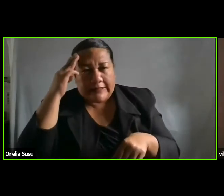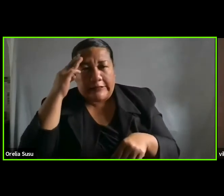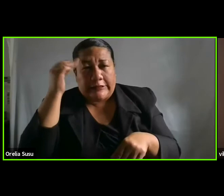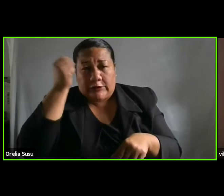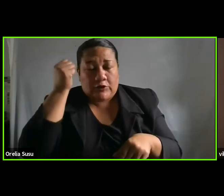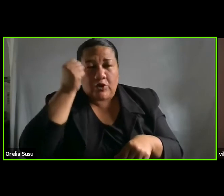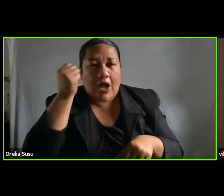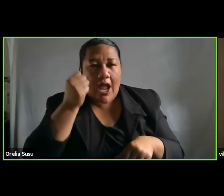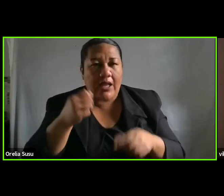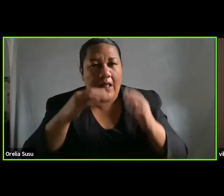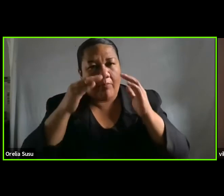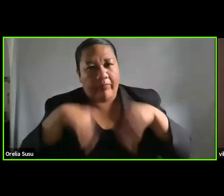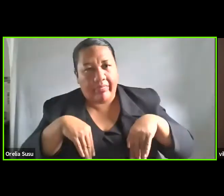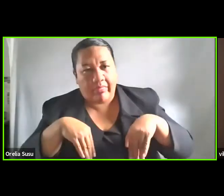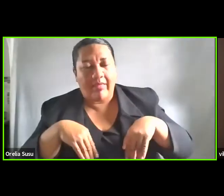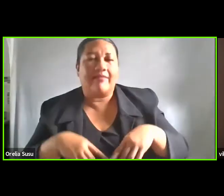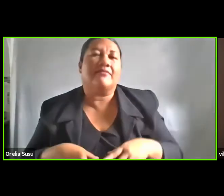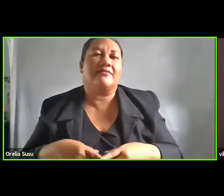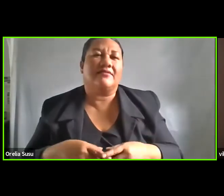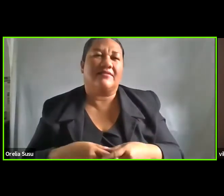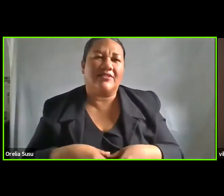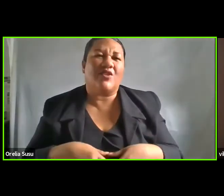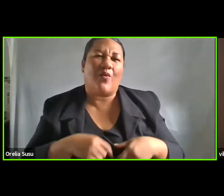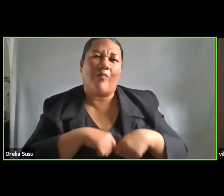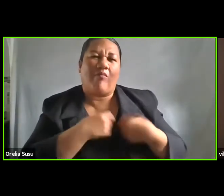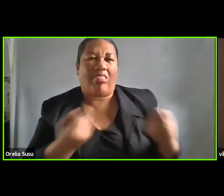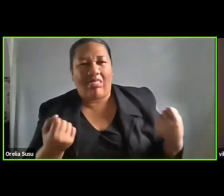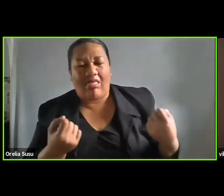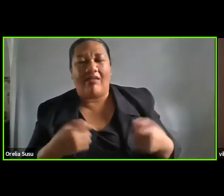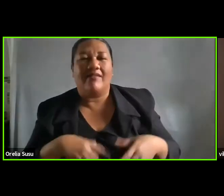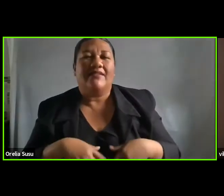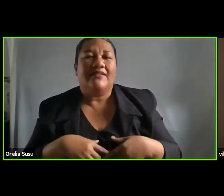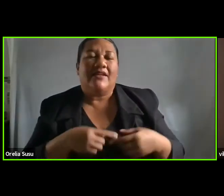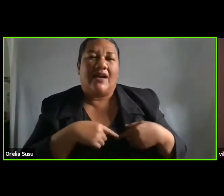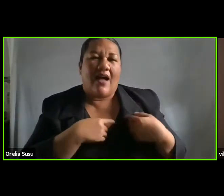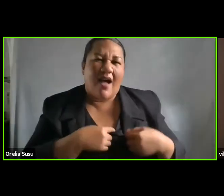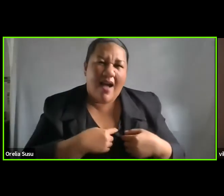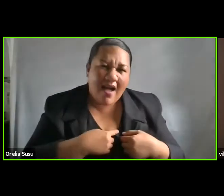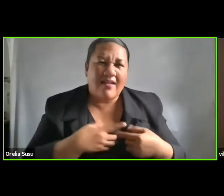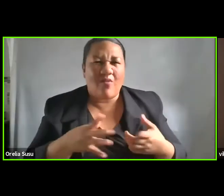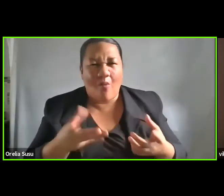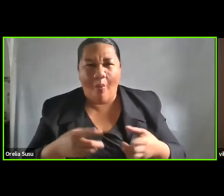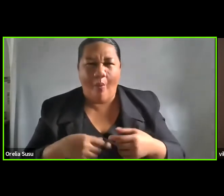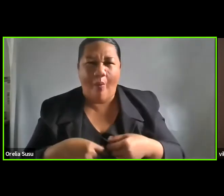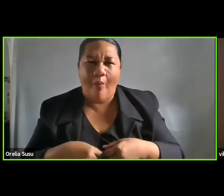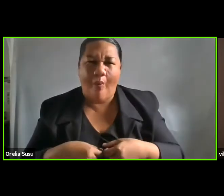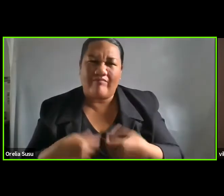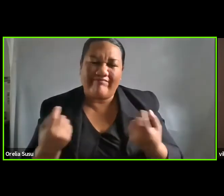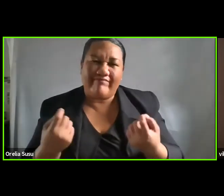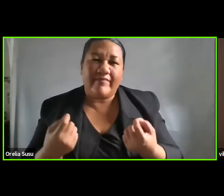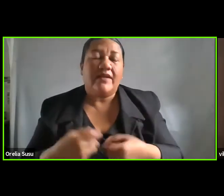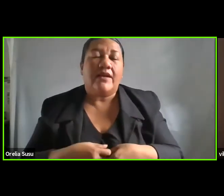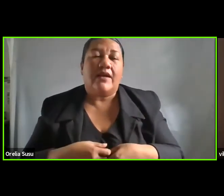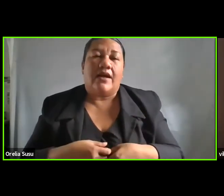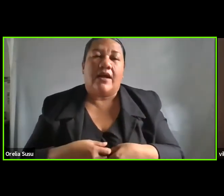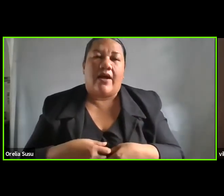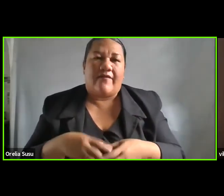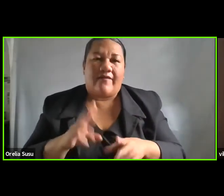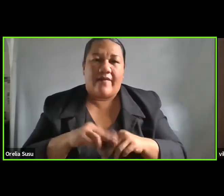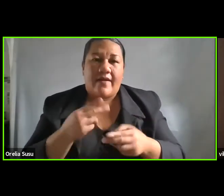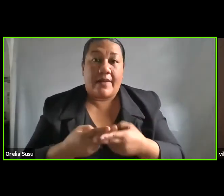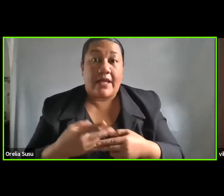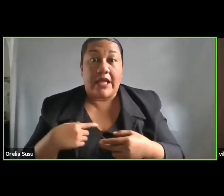Because we live in a society that is structured by an unjust system that if you are not aligned with the